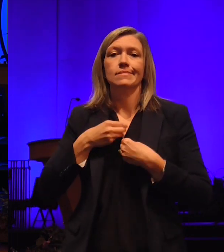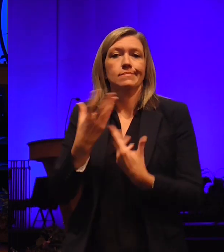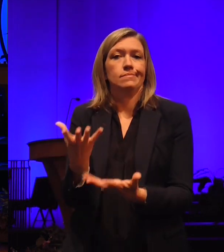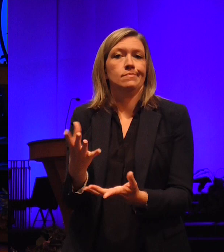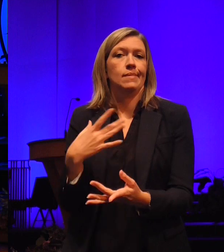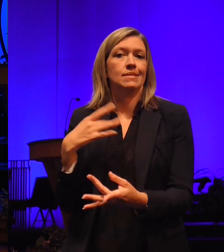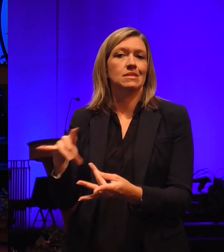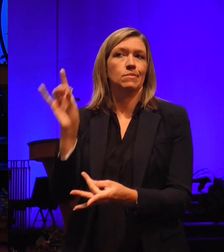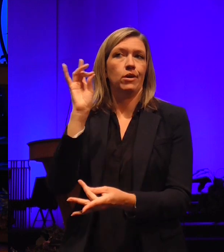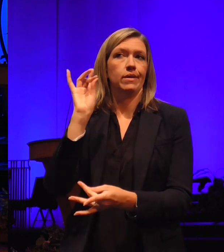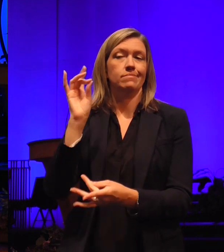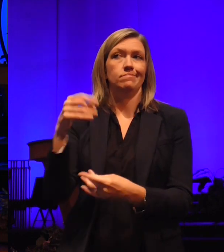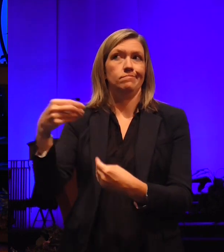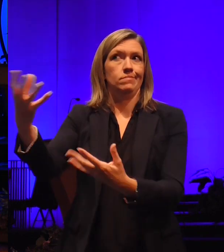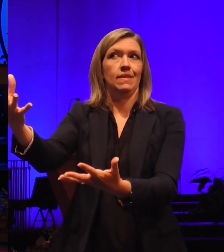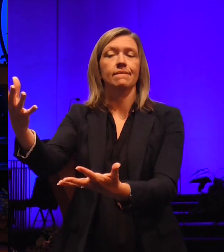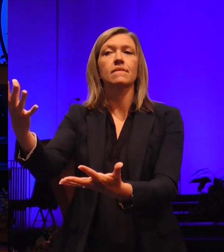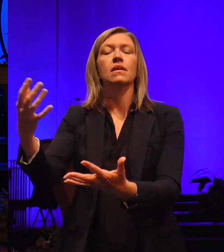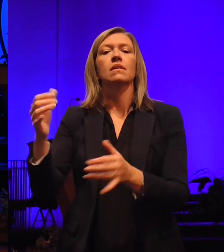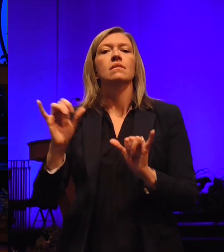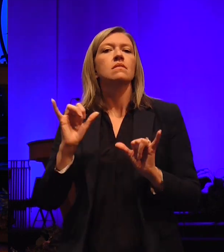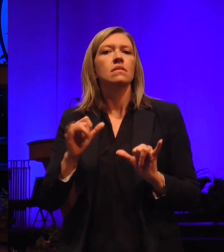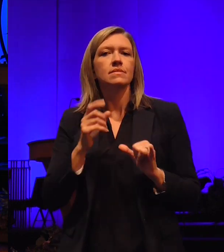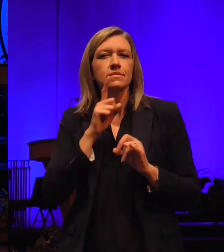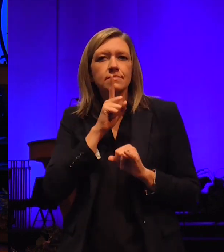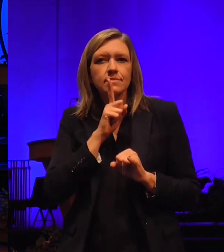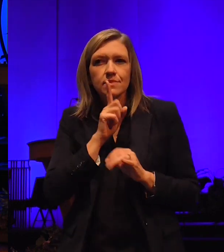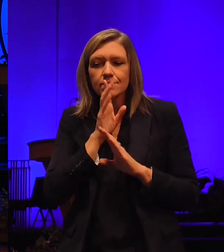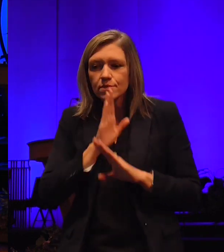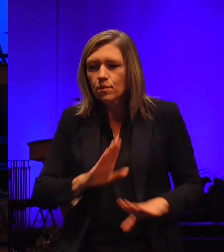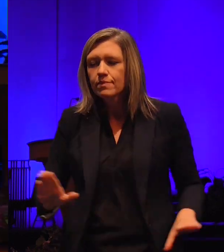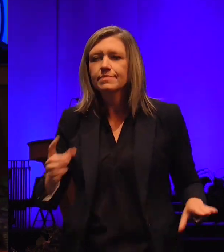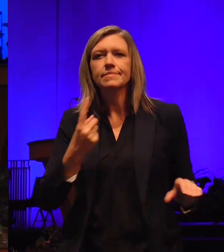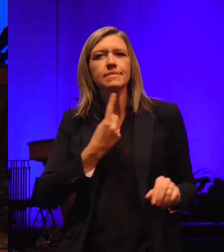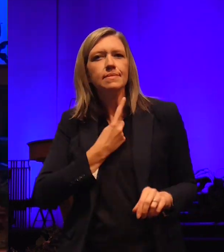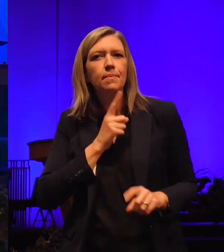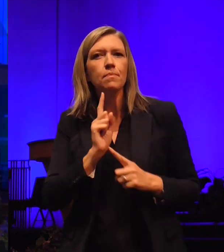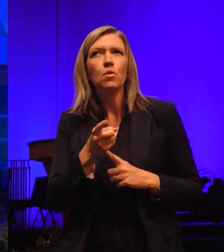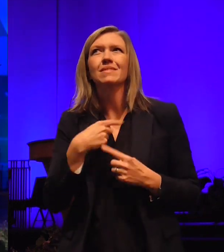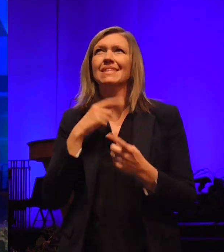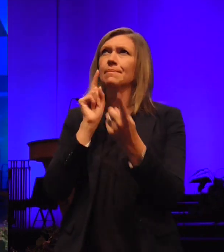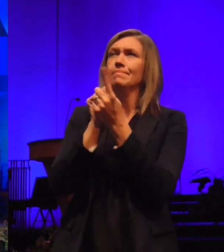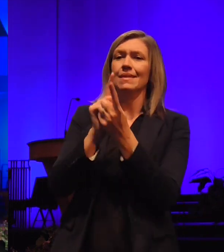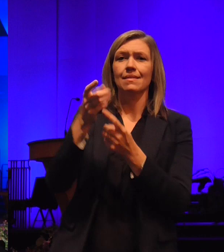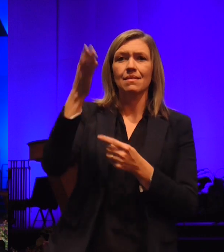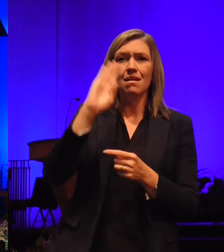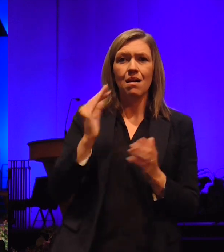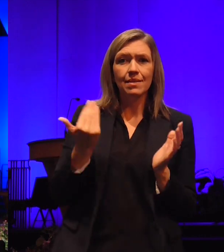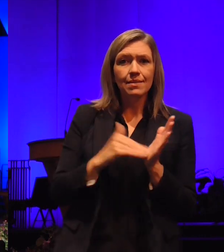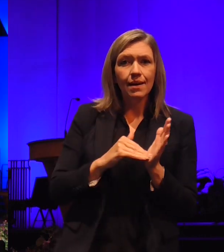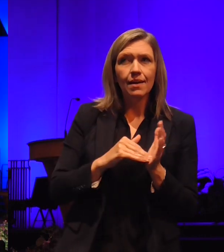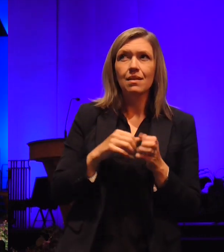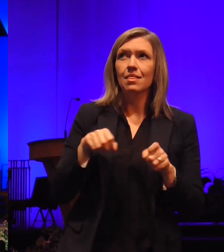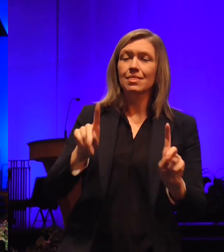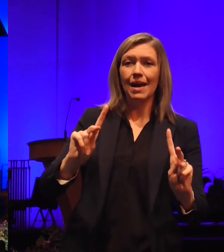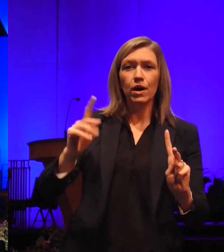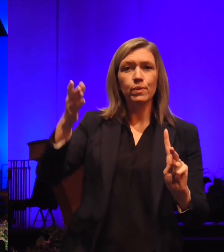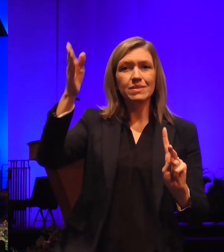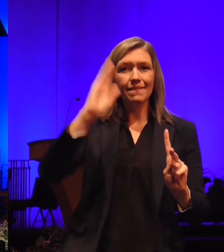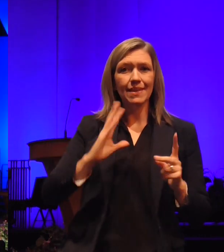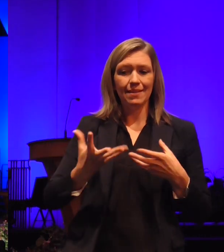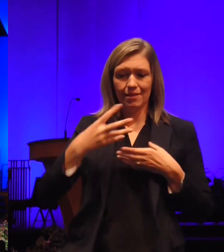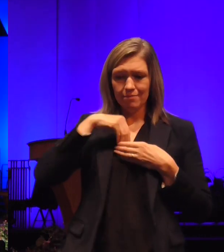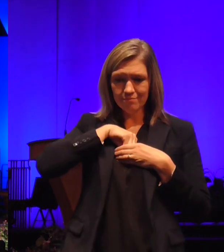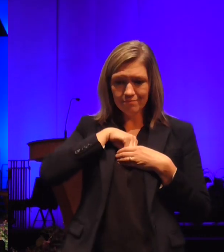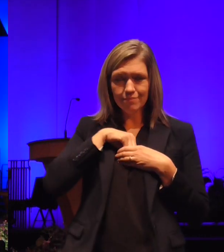to. It's in solitude that I can meet my God again and allow that divinity to have an awareness